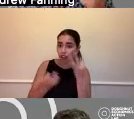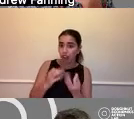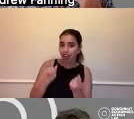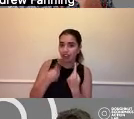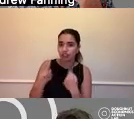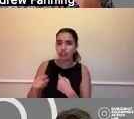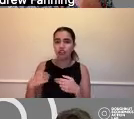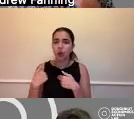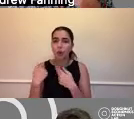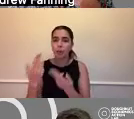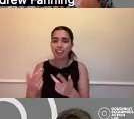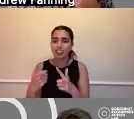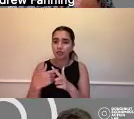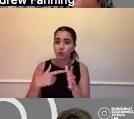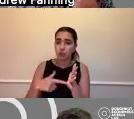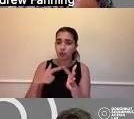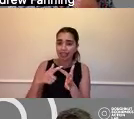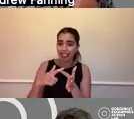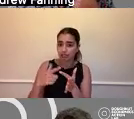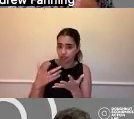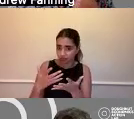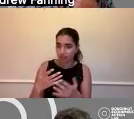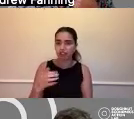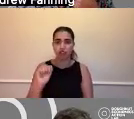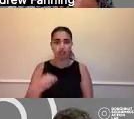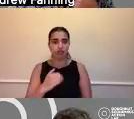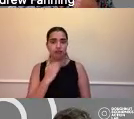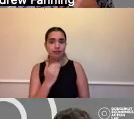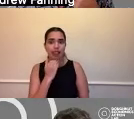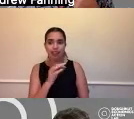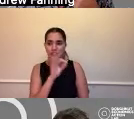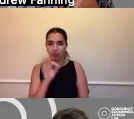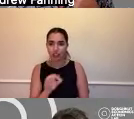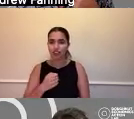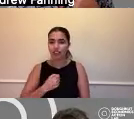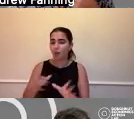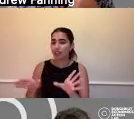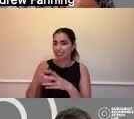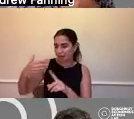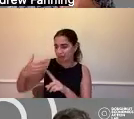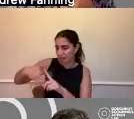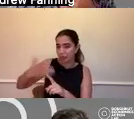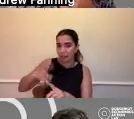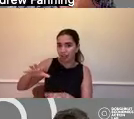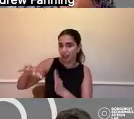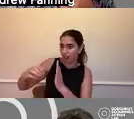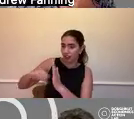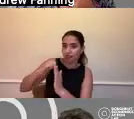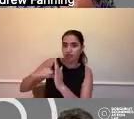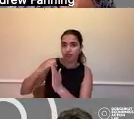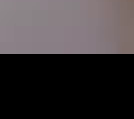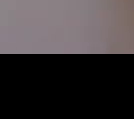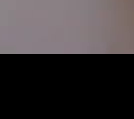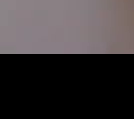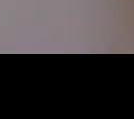let me pass to Yes. you if you have Yep. any. There are plenty of questions. Our team behind the scenes have been harvesting from the chat, and there are